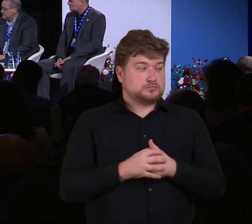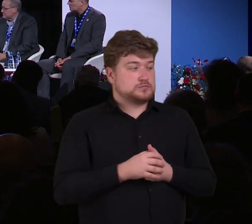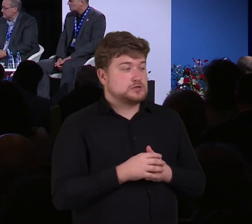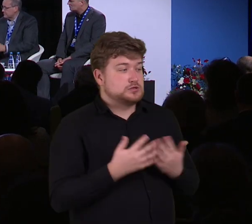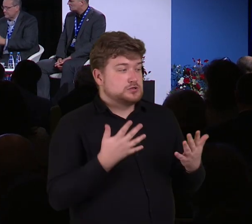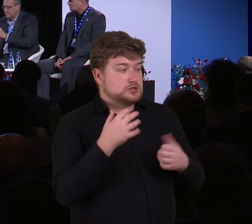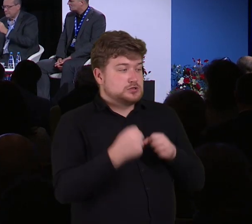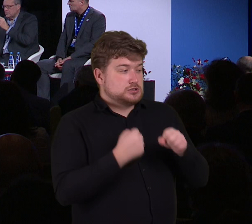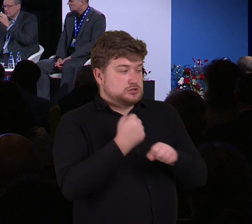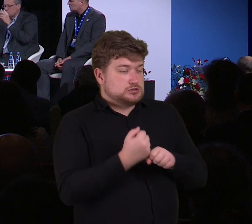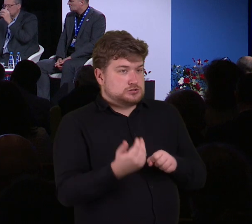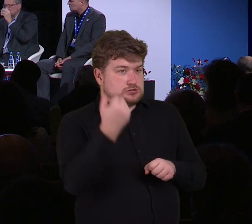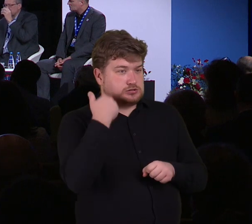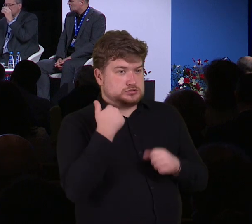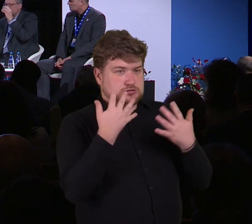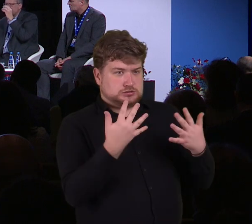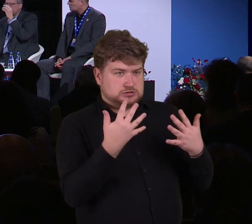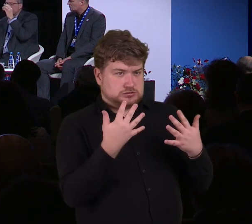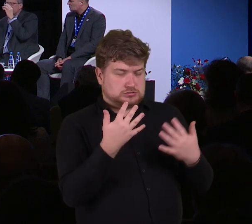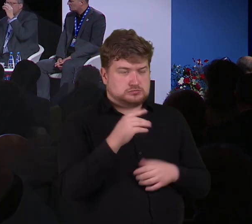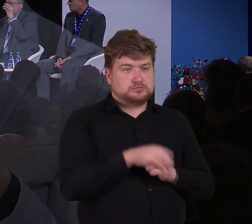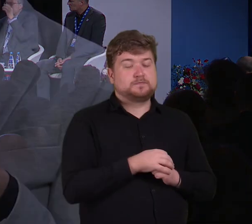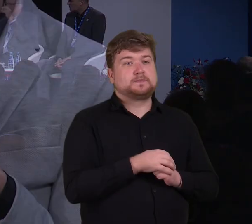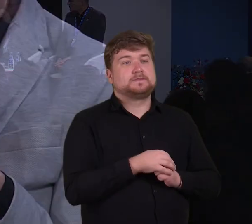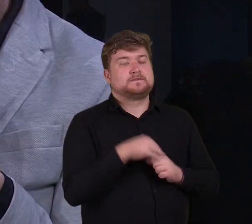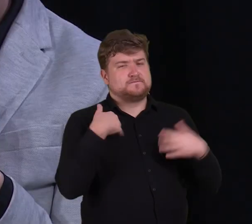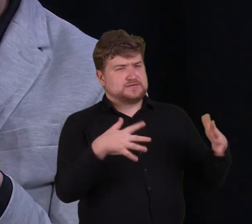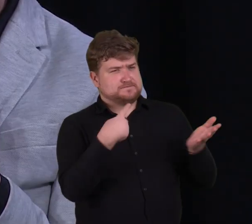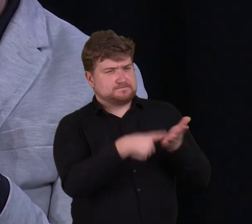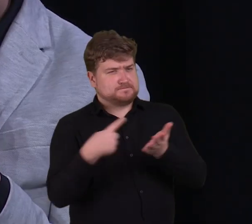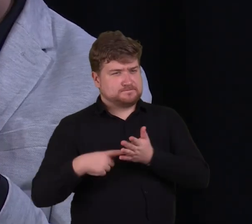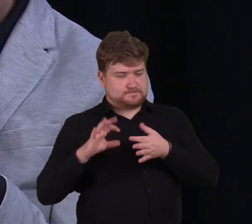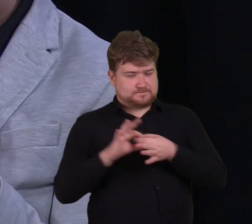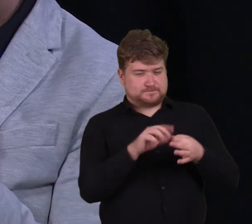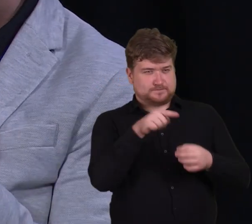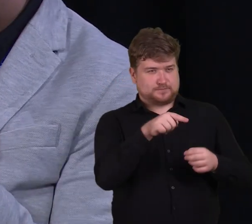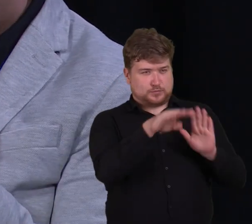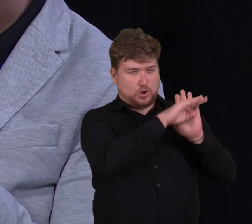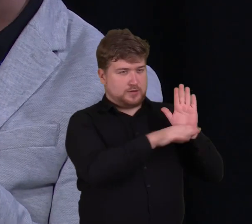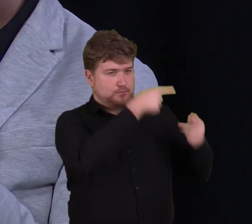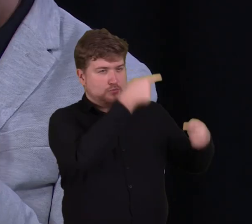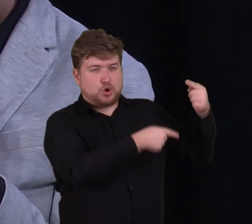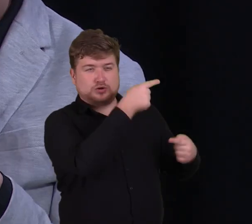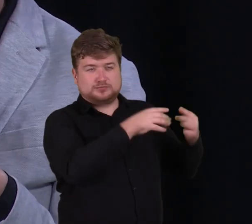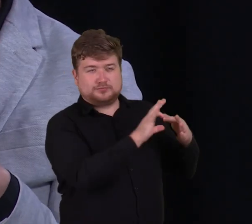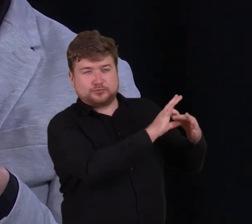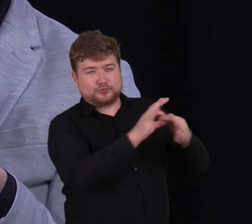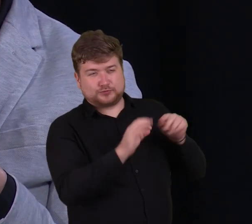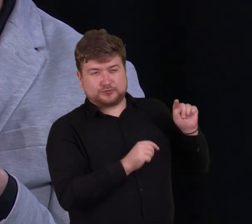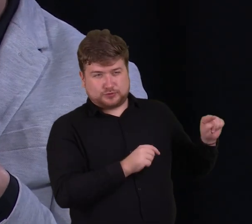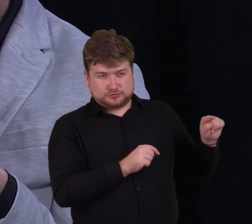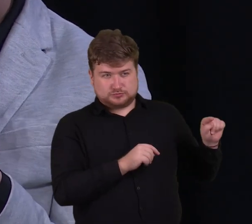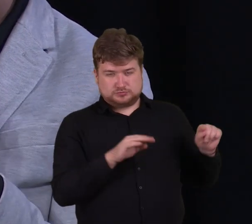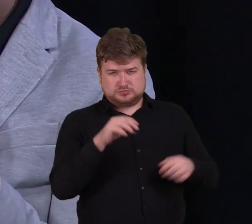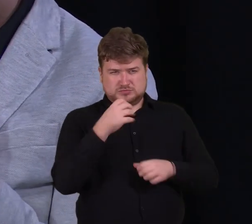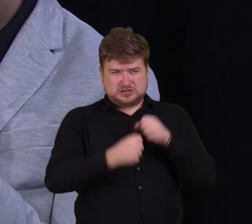the cohesion policy 2014 plus. Mm-hmm. And our collaboration is informal.